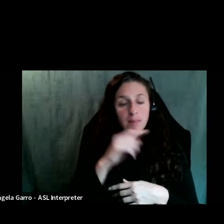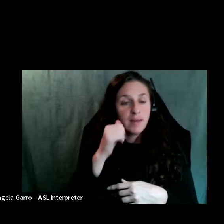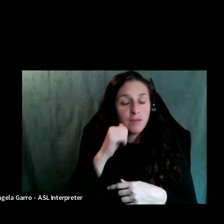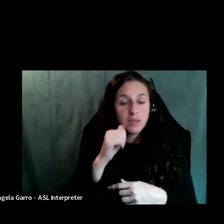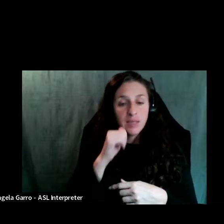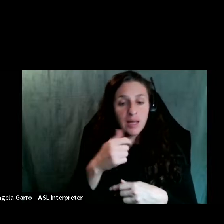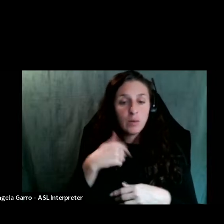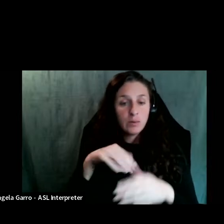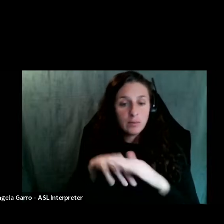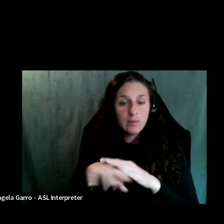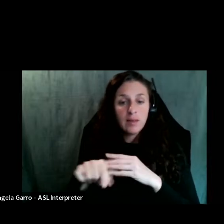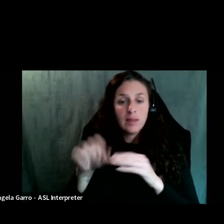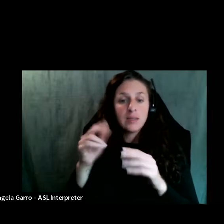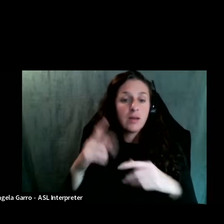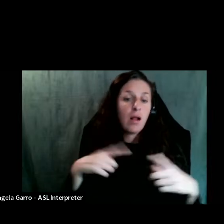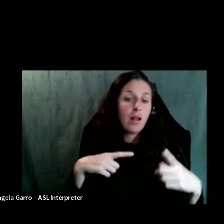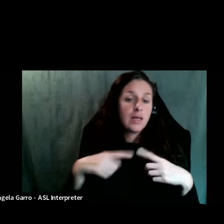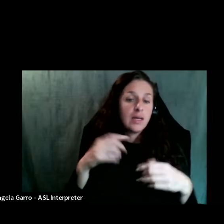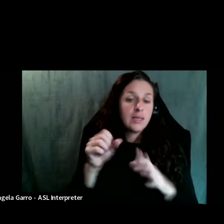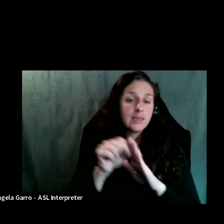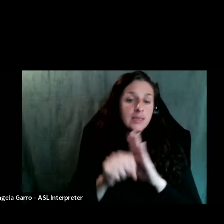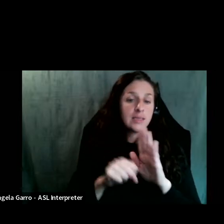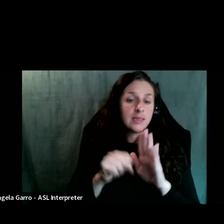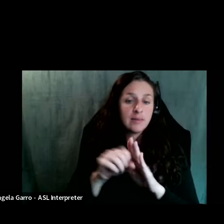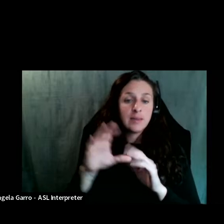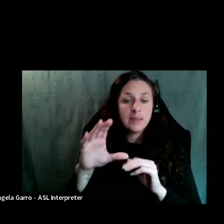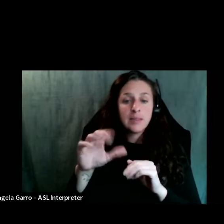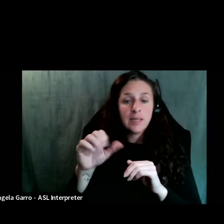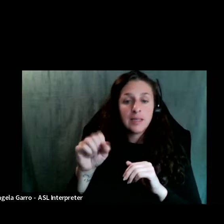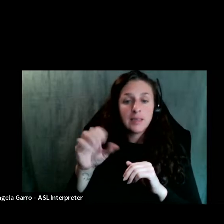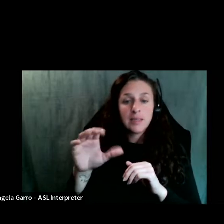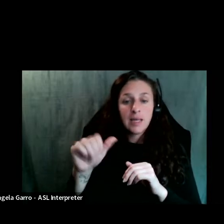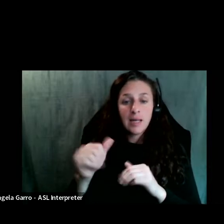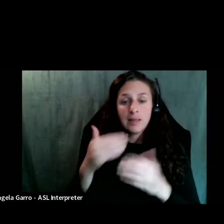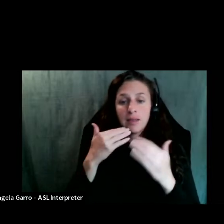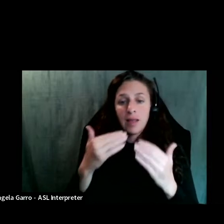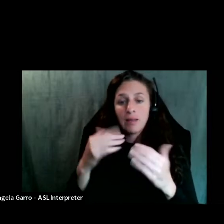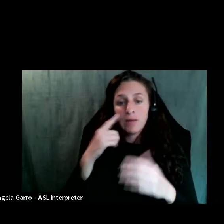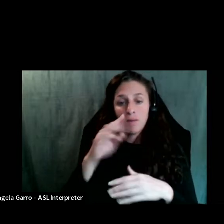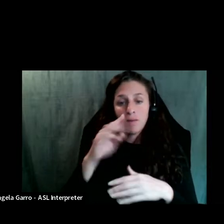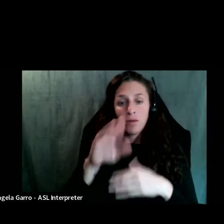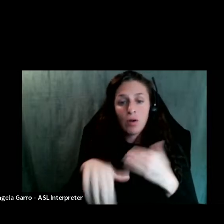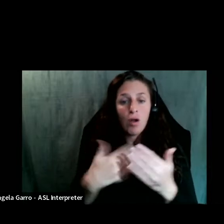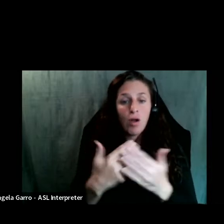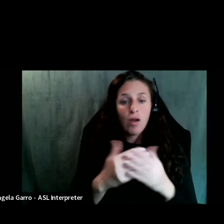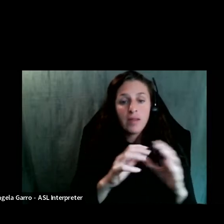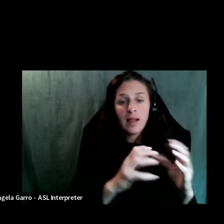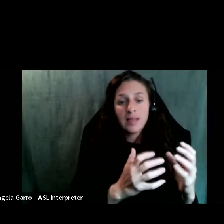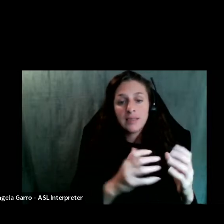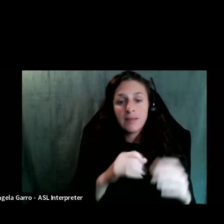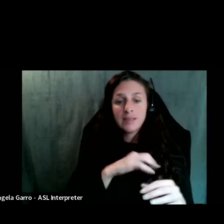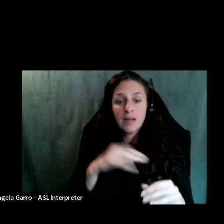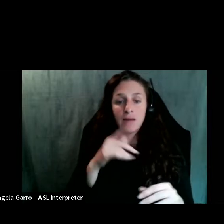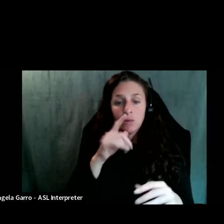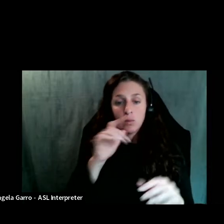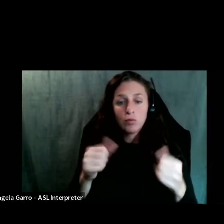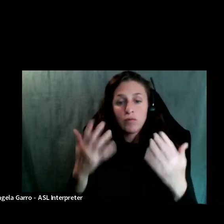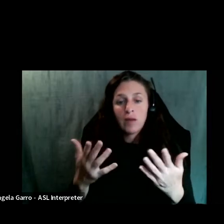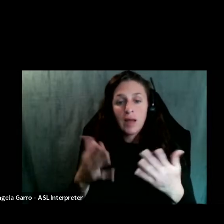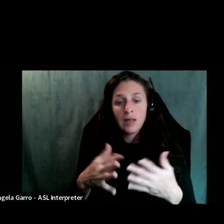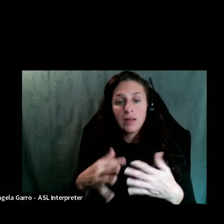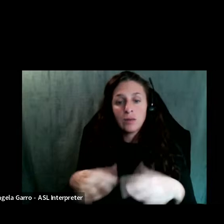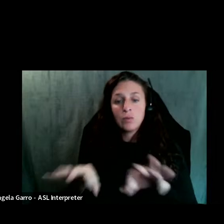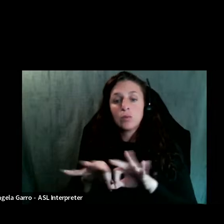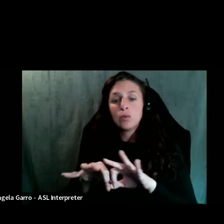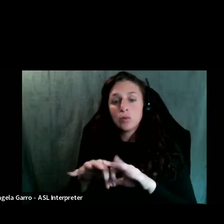we enter this holiday season, CSEA is thankful for all the classified staff who provide the crucial